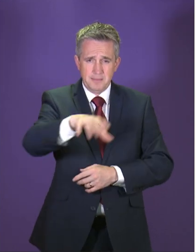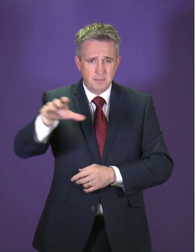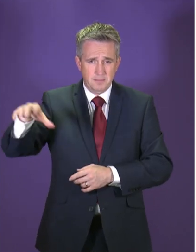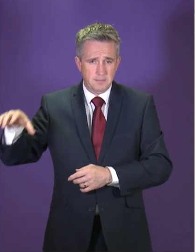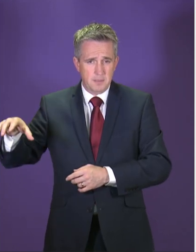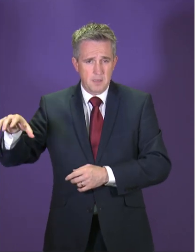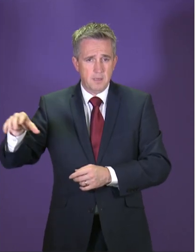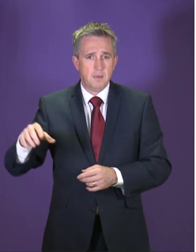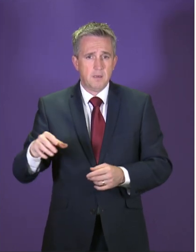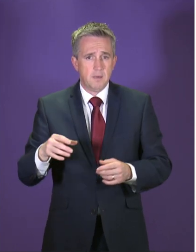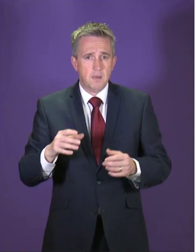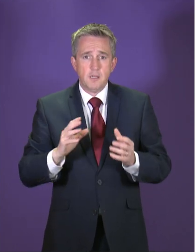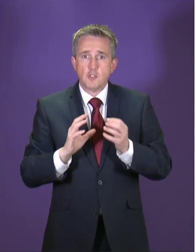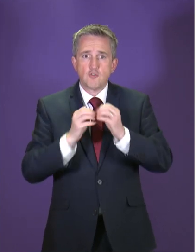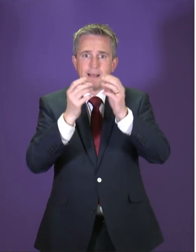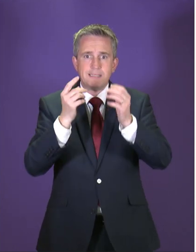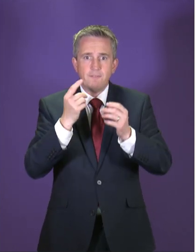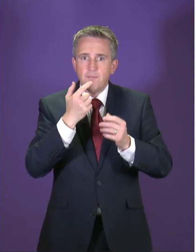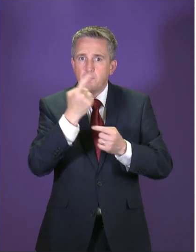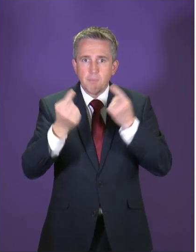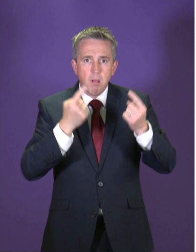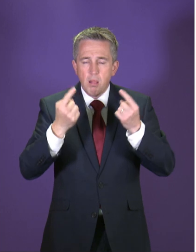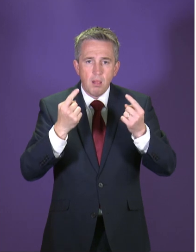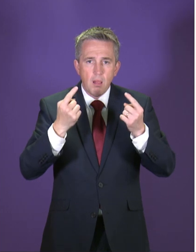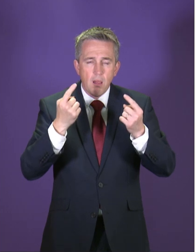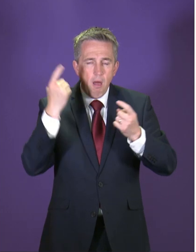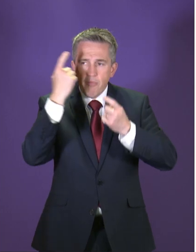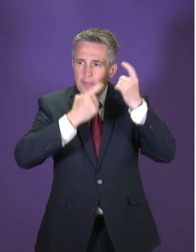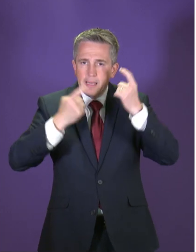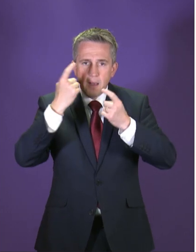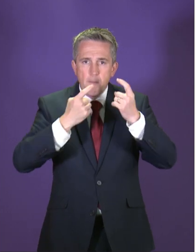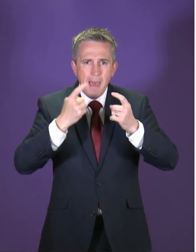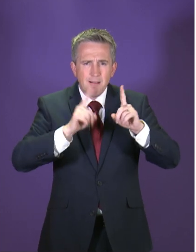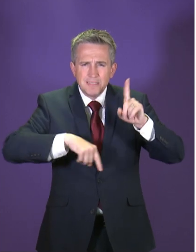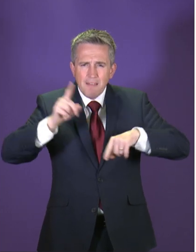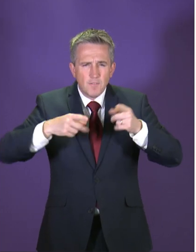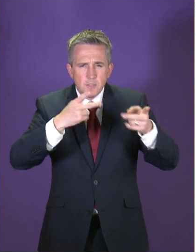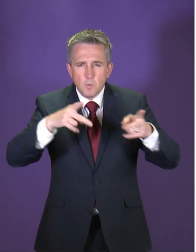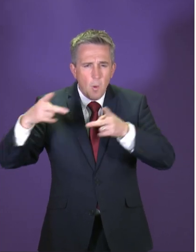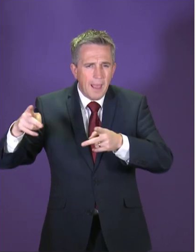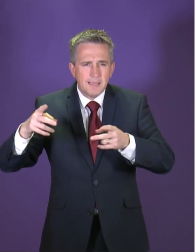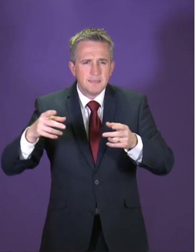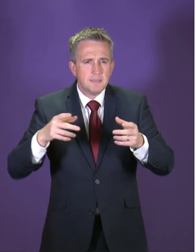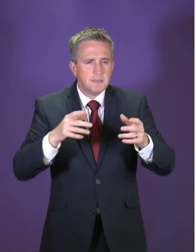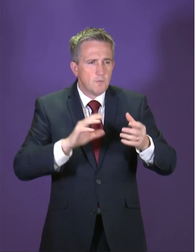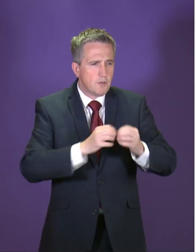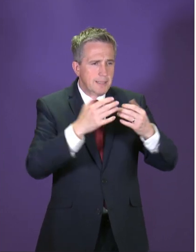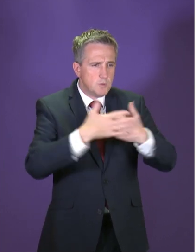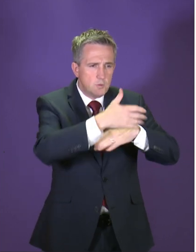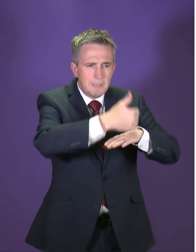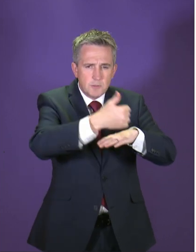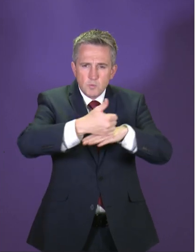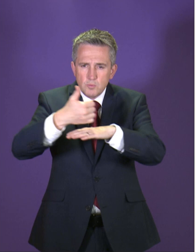creative people are breaking the boundaries between disciplines and rethinking institutions, rethinking their own